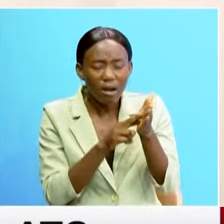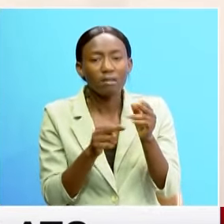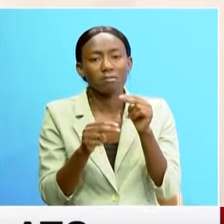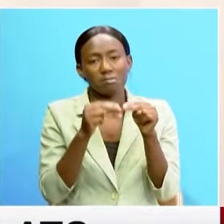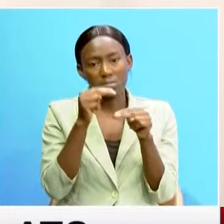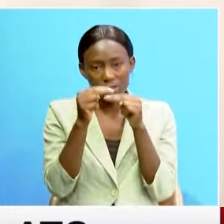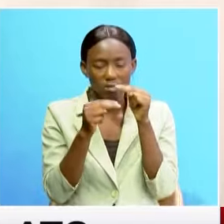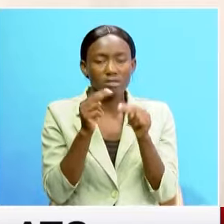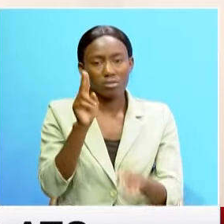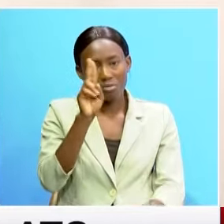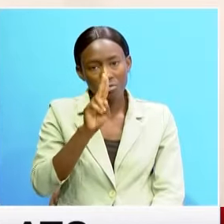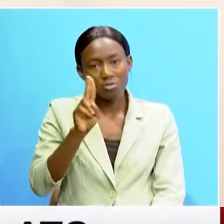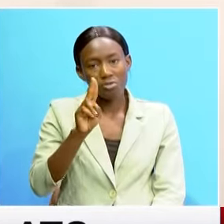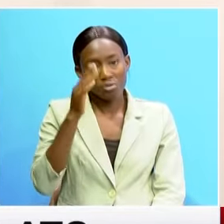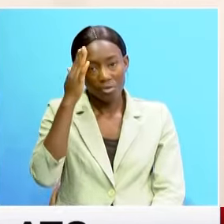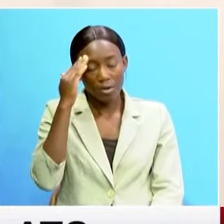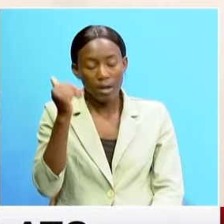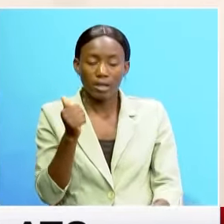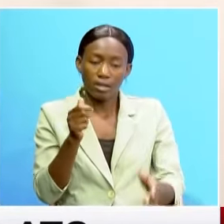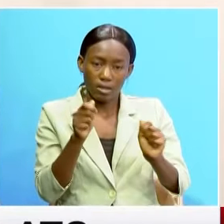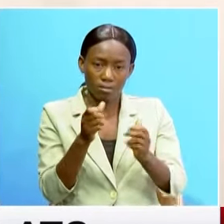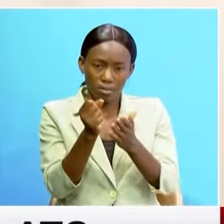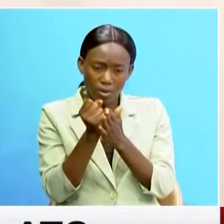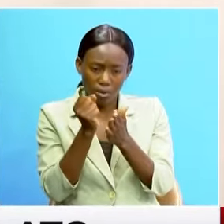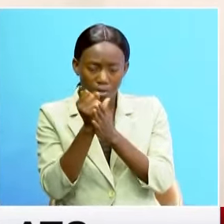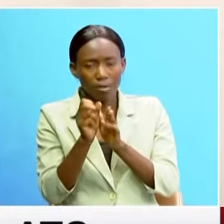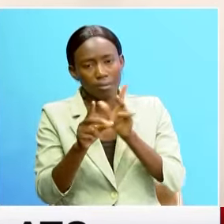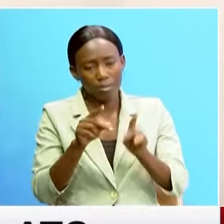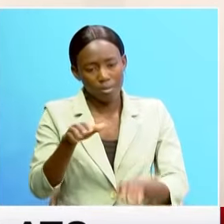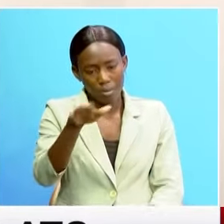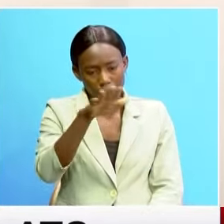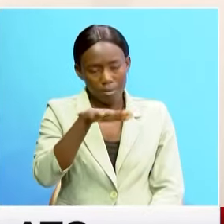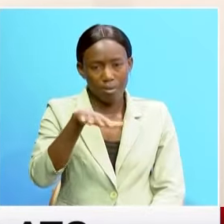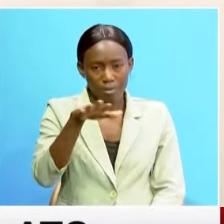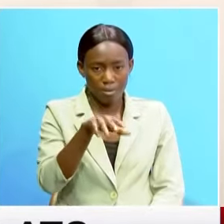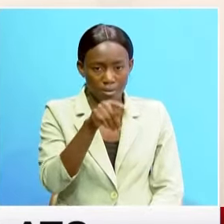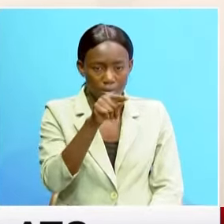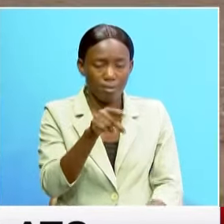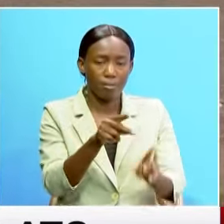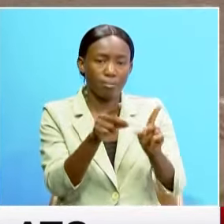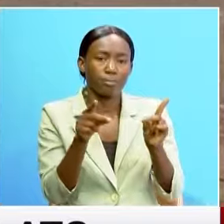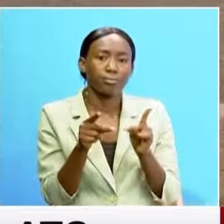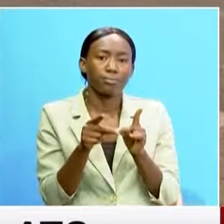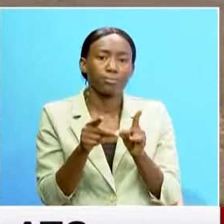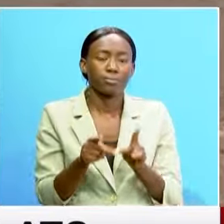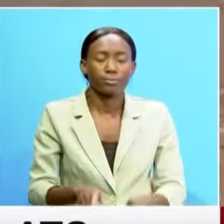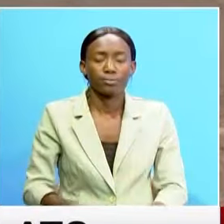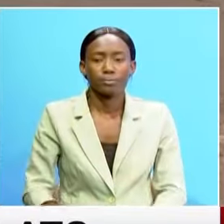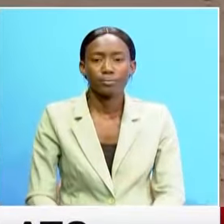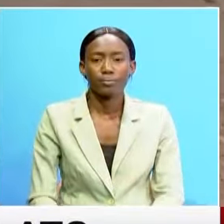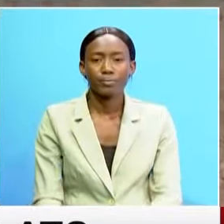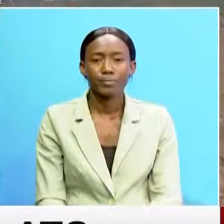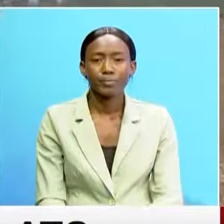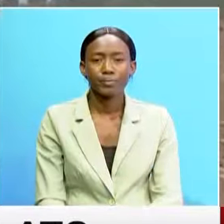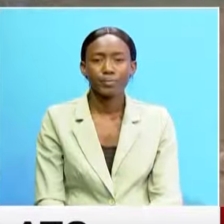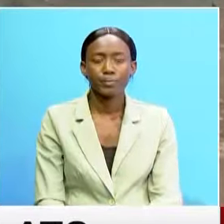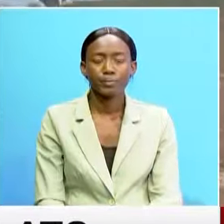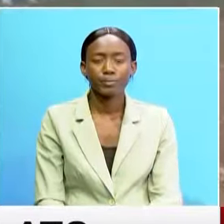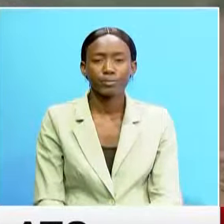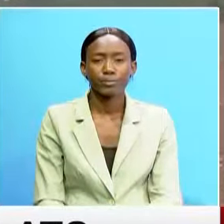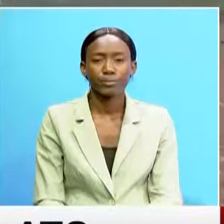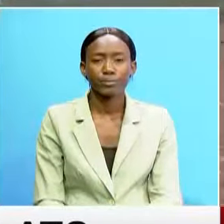funds in order to help alleviate the suffering of the people in the Kafue floods area. Wailinda Piri, reporting in